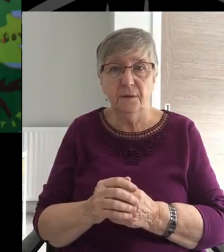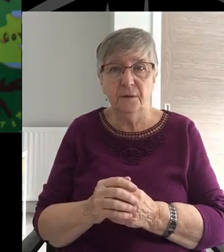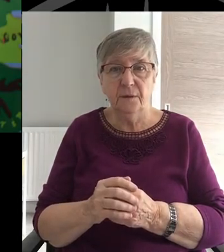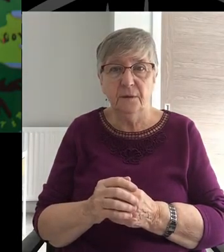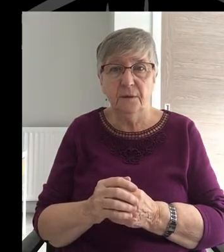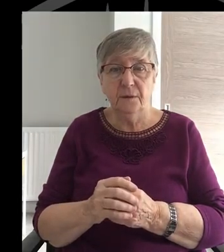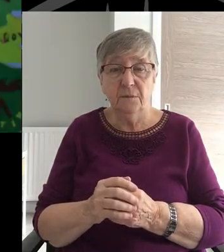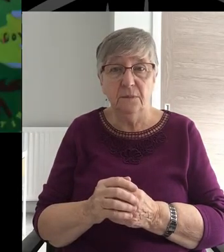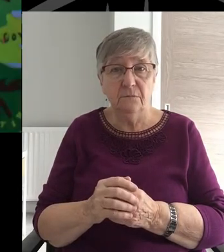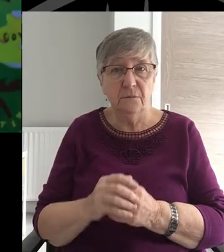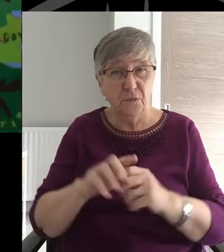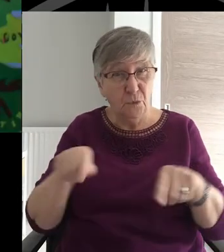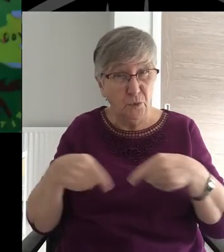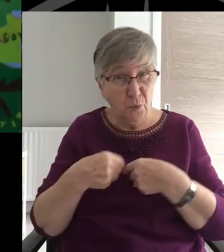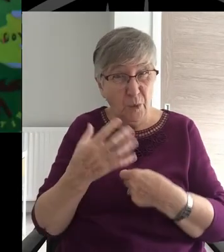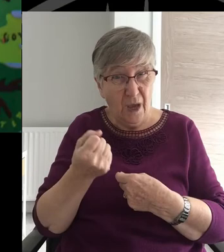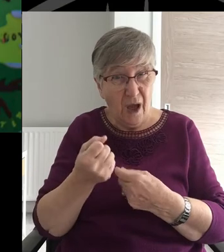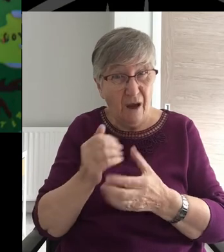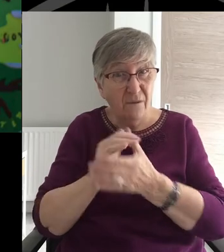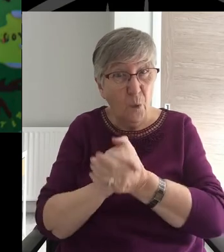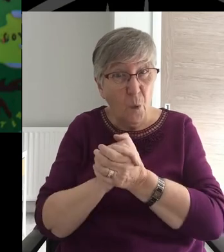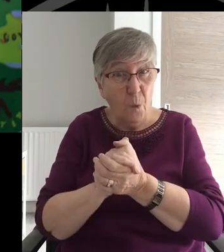But is there hope?